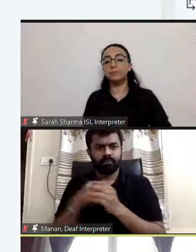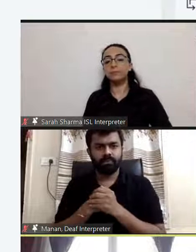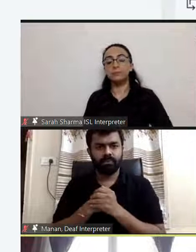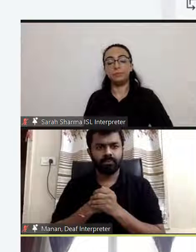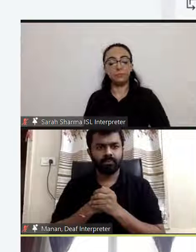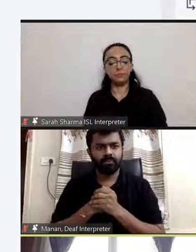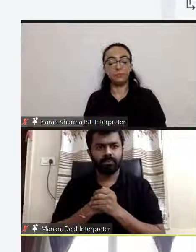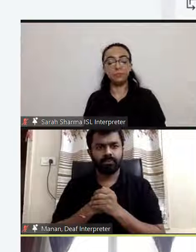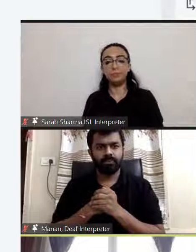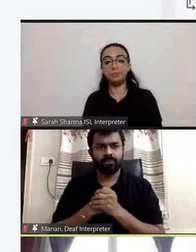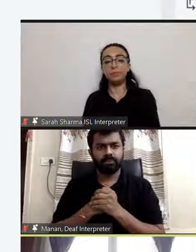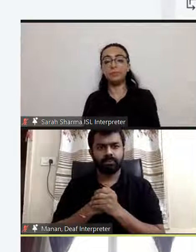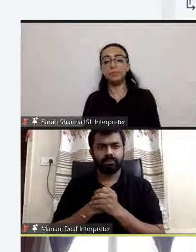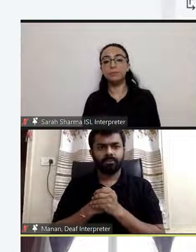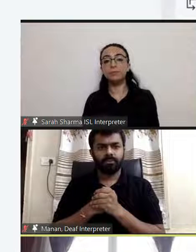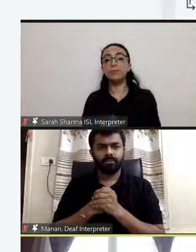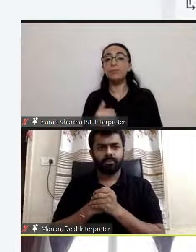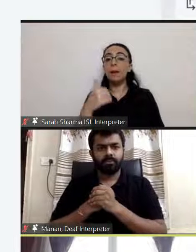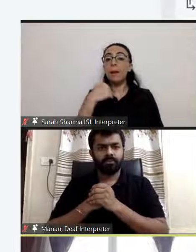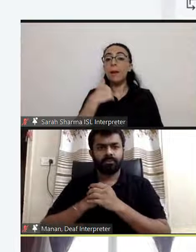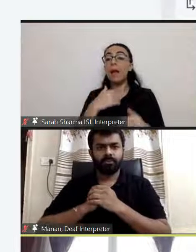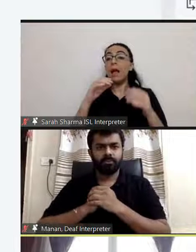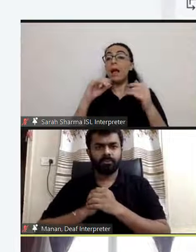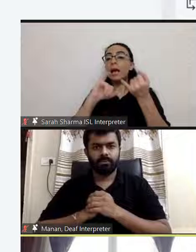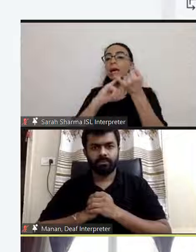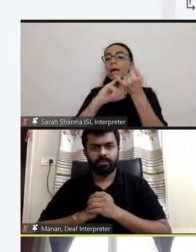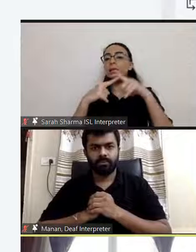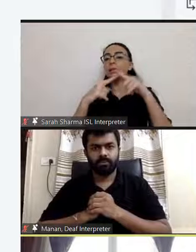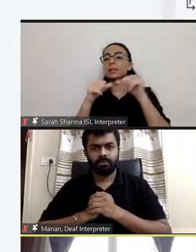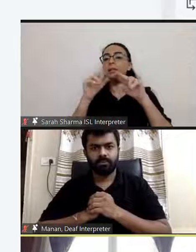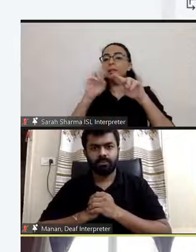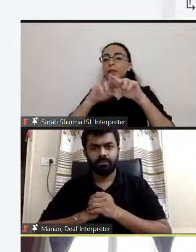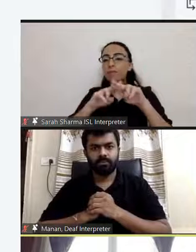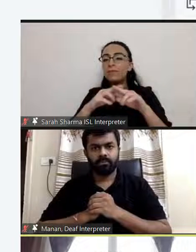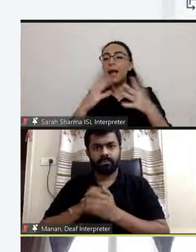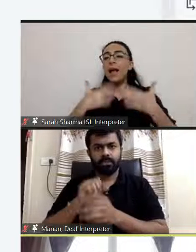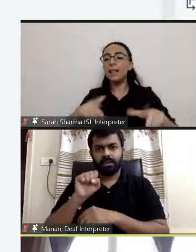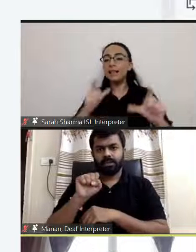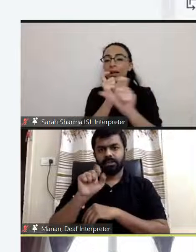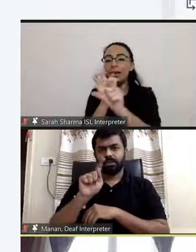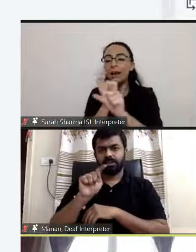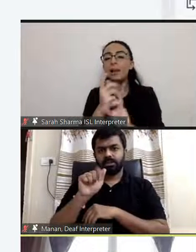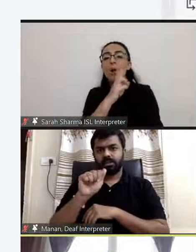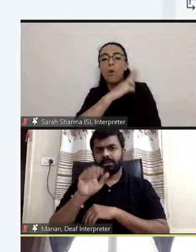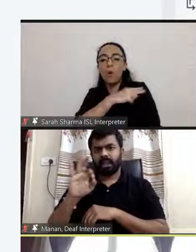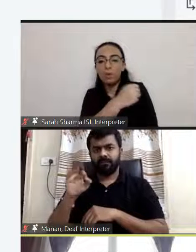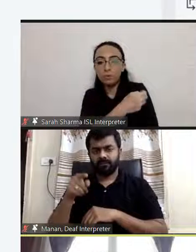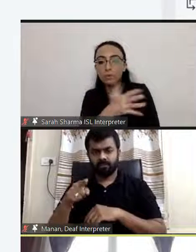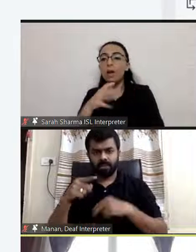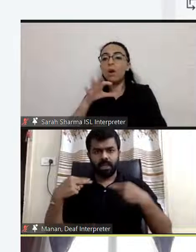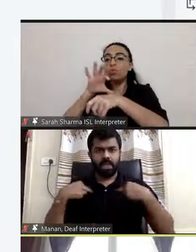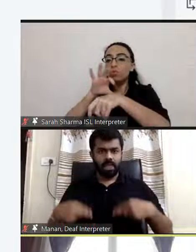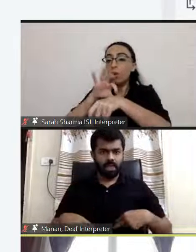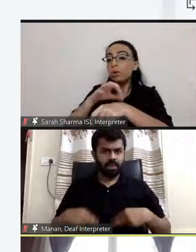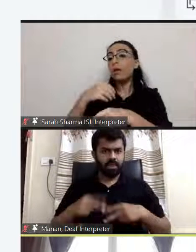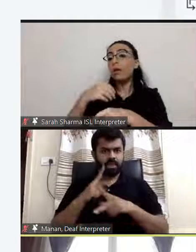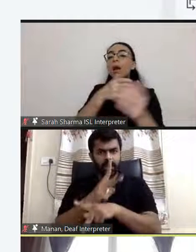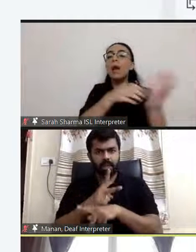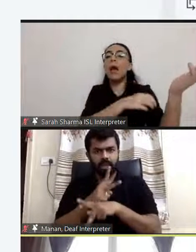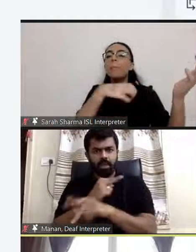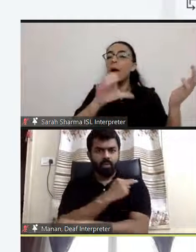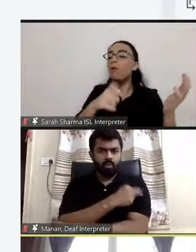when we empower the local staff or maybe the health system, we train doctors and nurses on how to